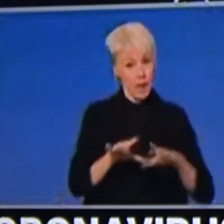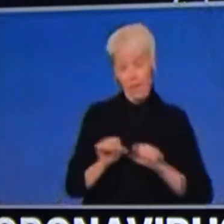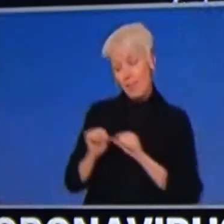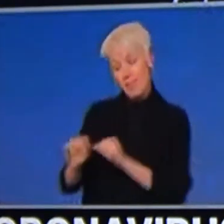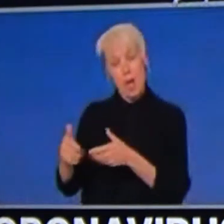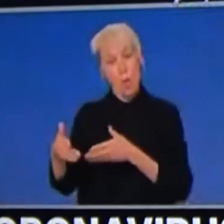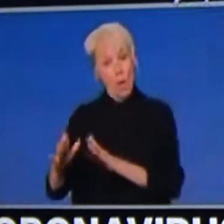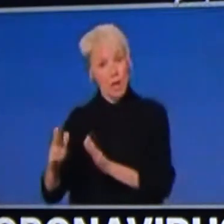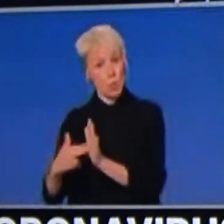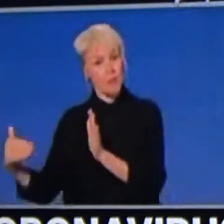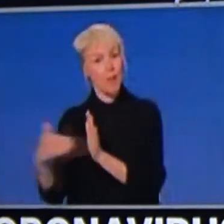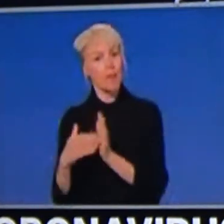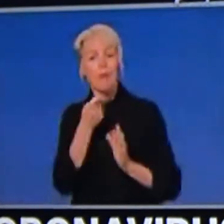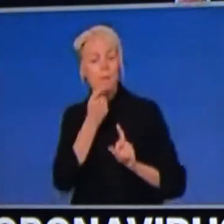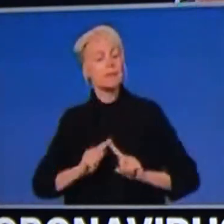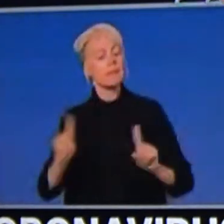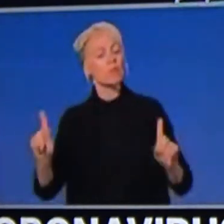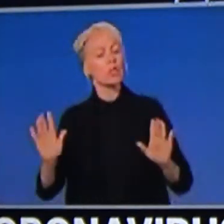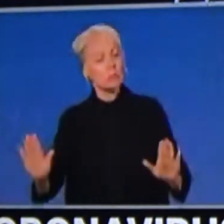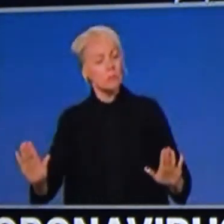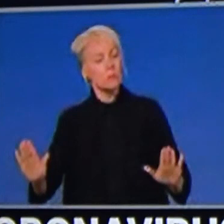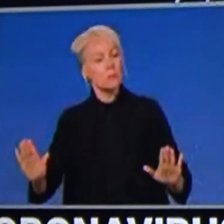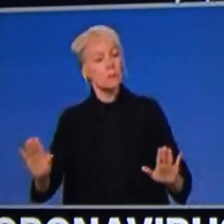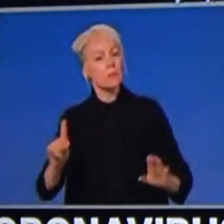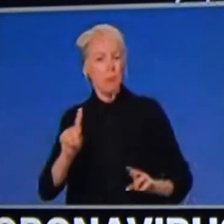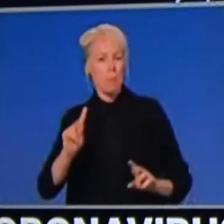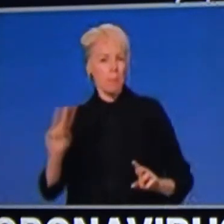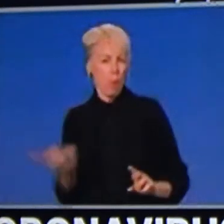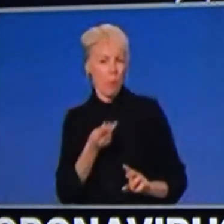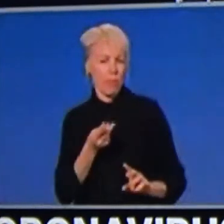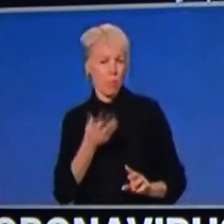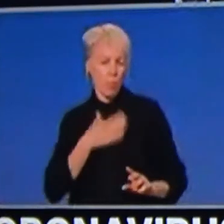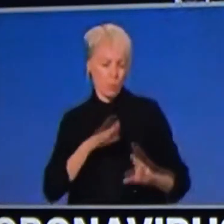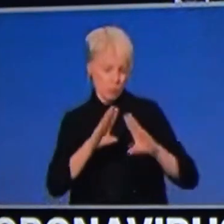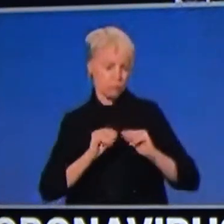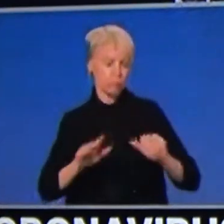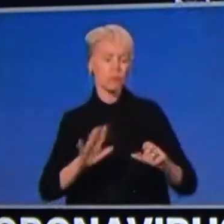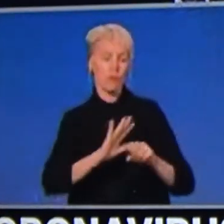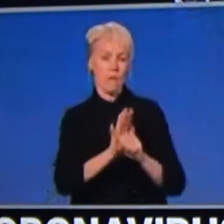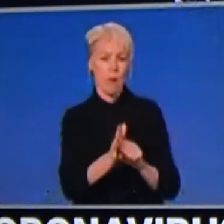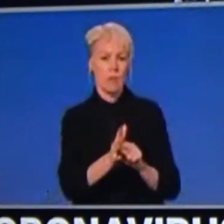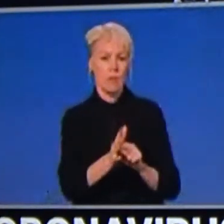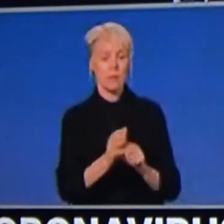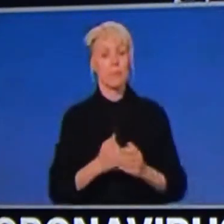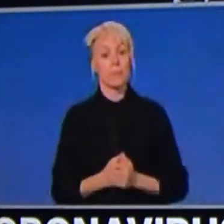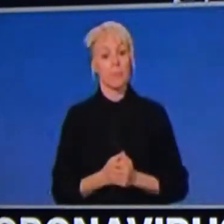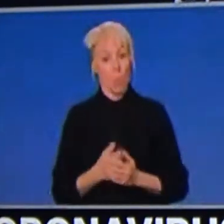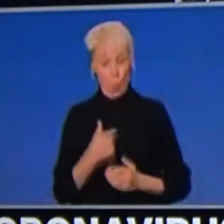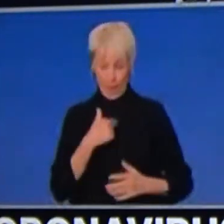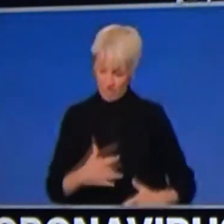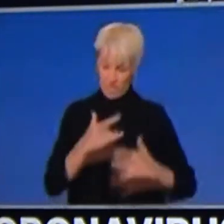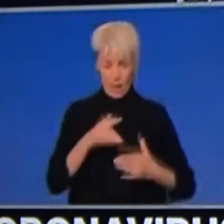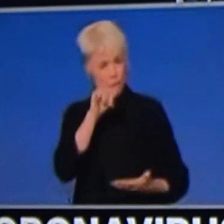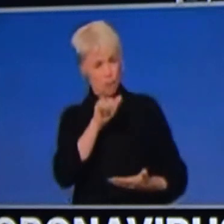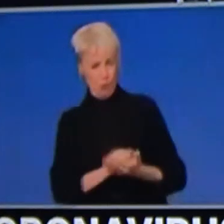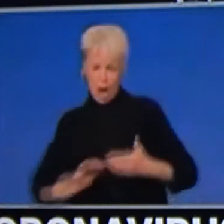strategy, with the exception that we don't feel the need to hold the country very seriously locked down until we